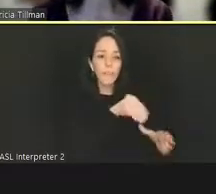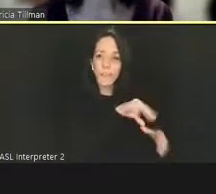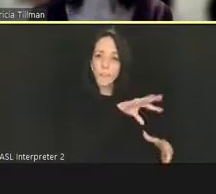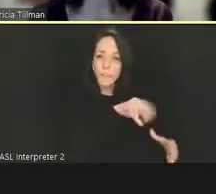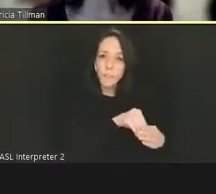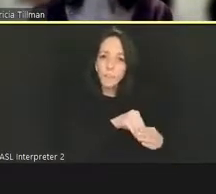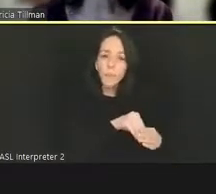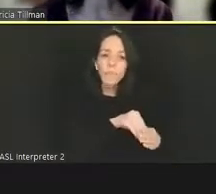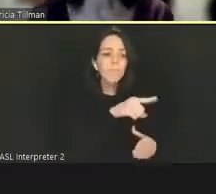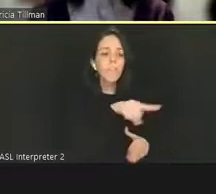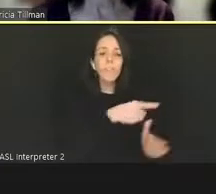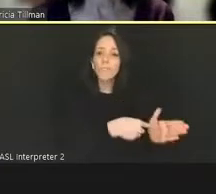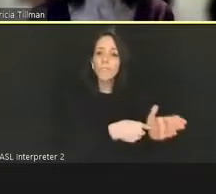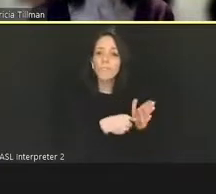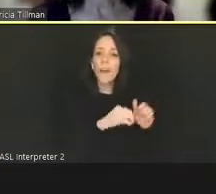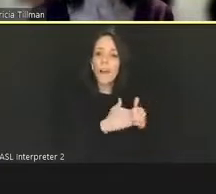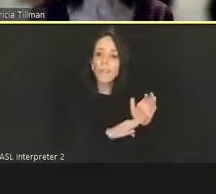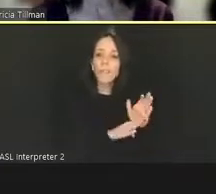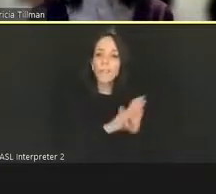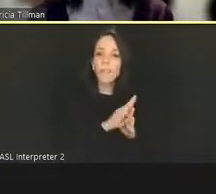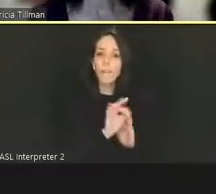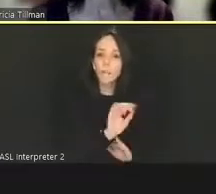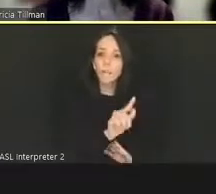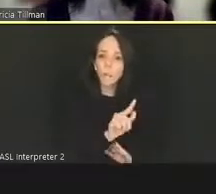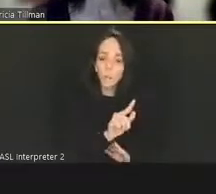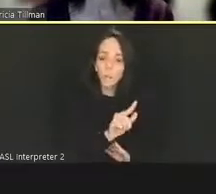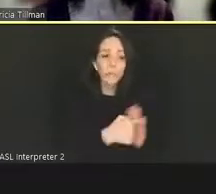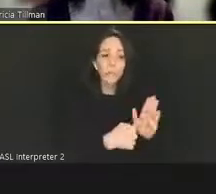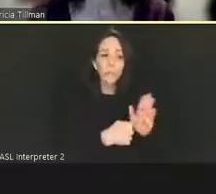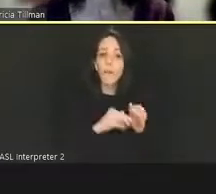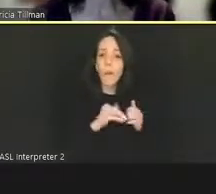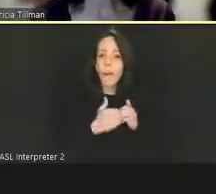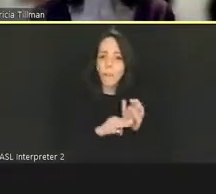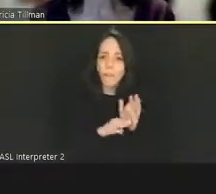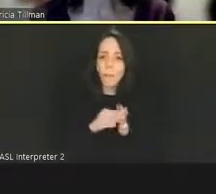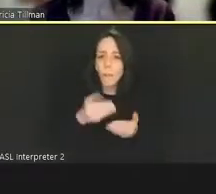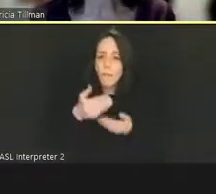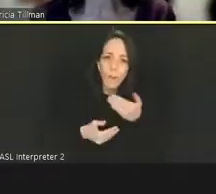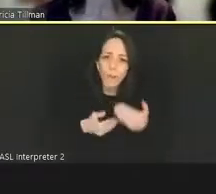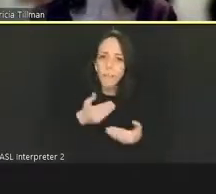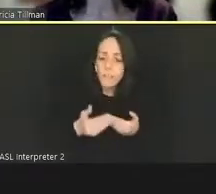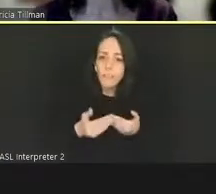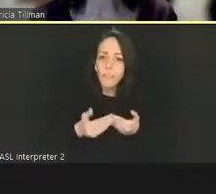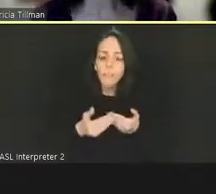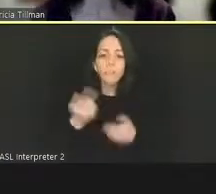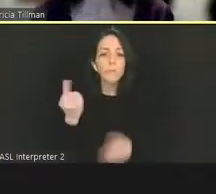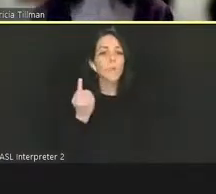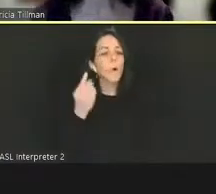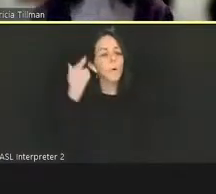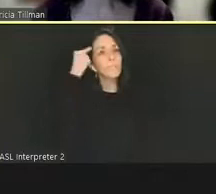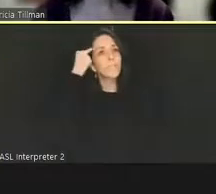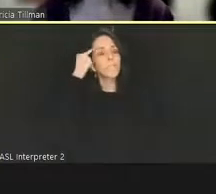budget equity tool and a process for building equity into our